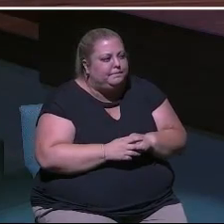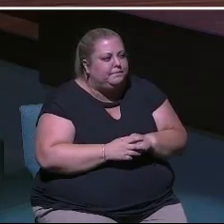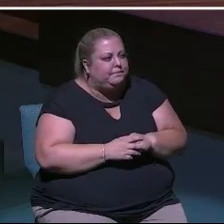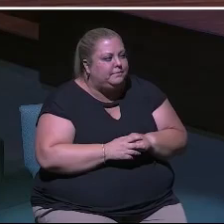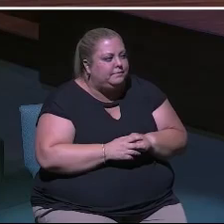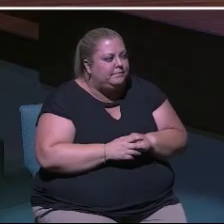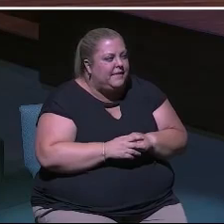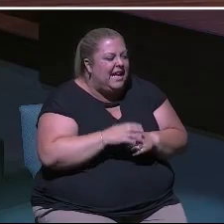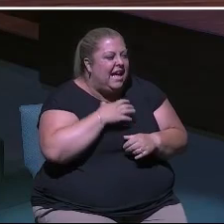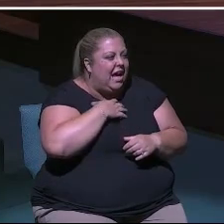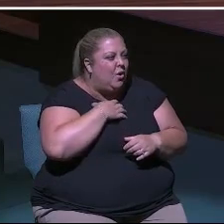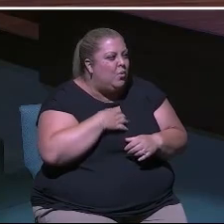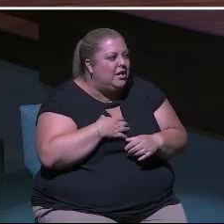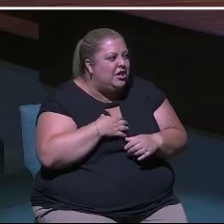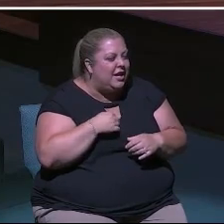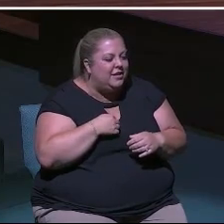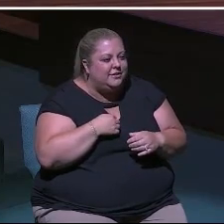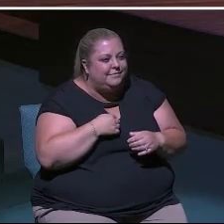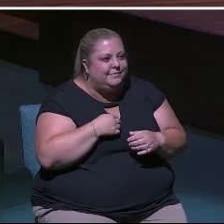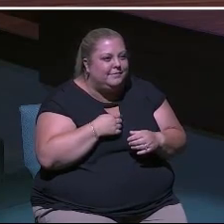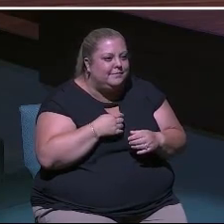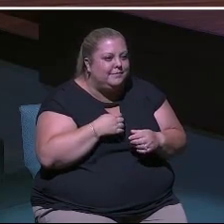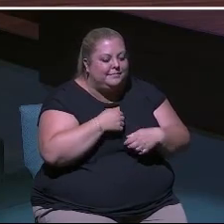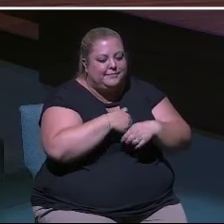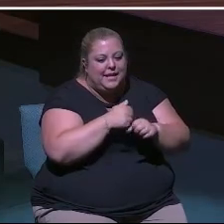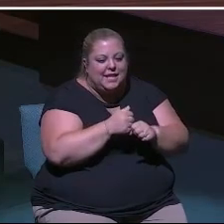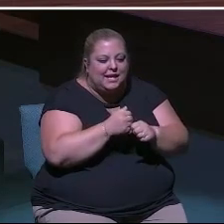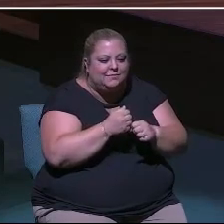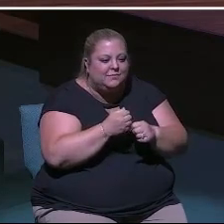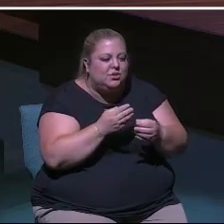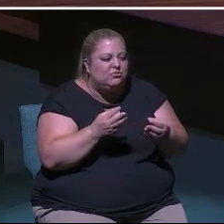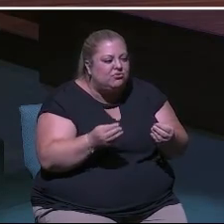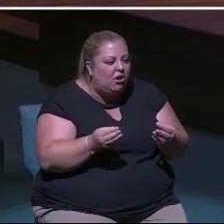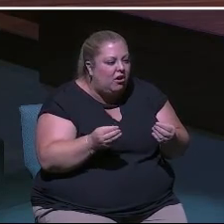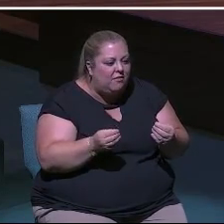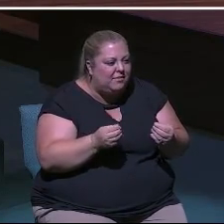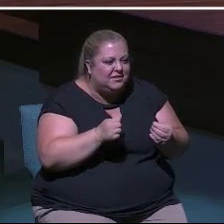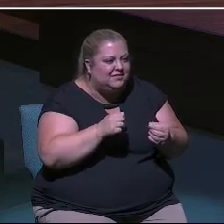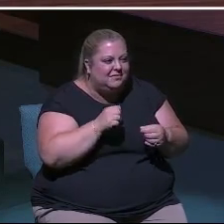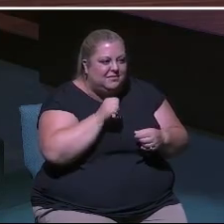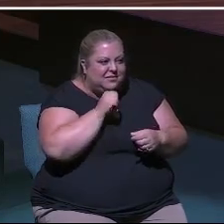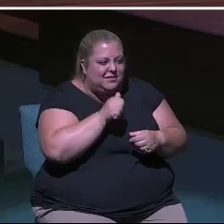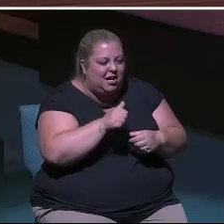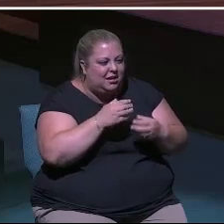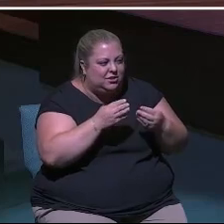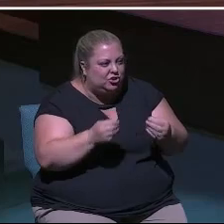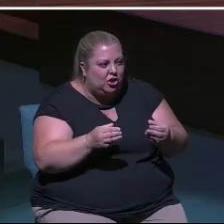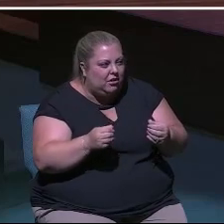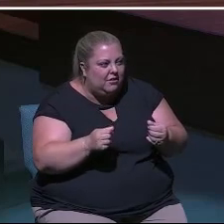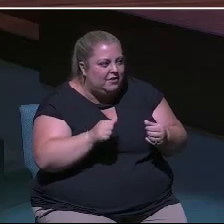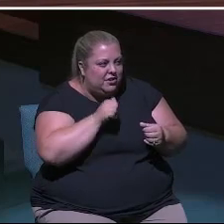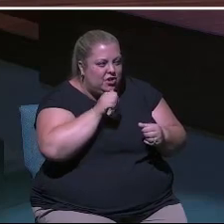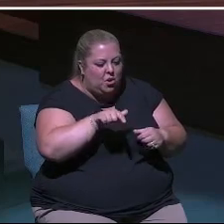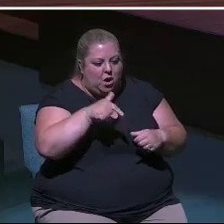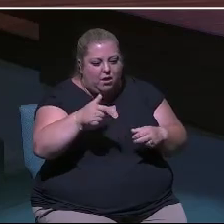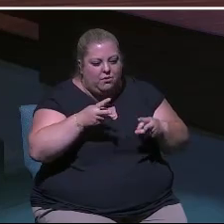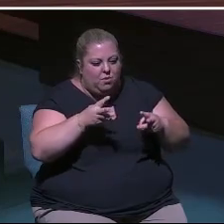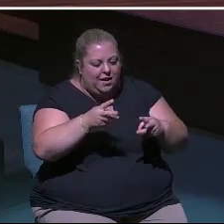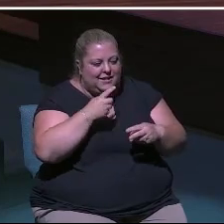I wish I could soften it up for you, but there's no softening. There's no other way to say